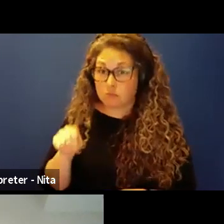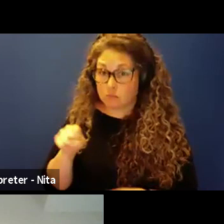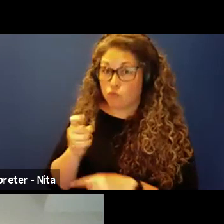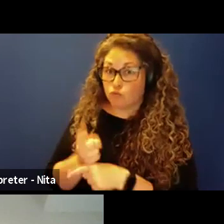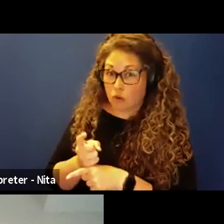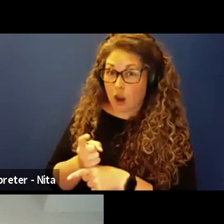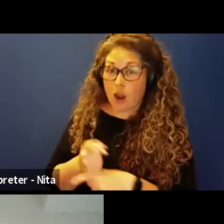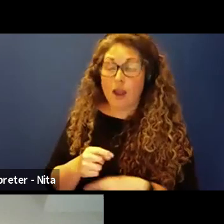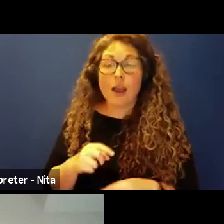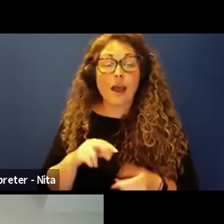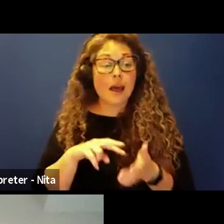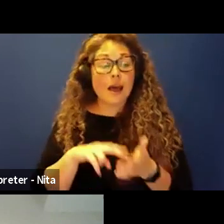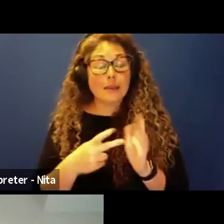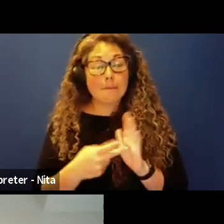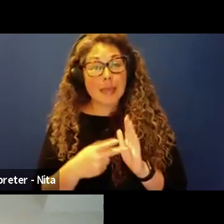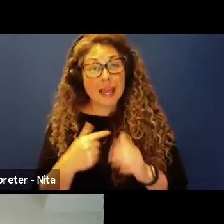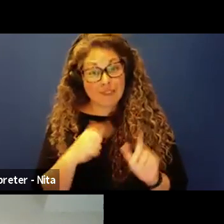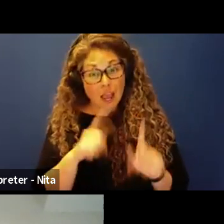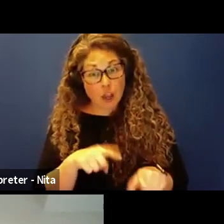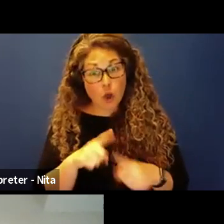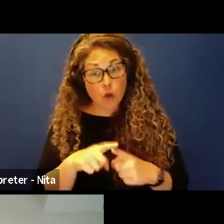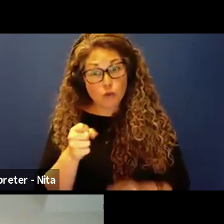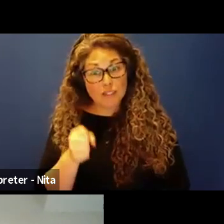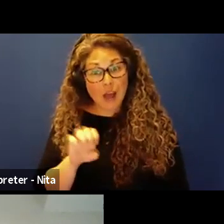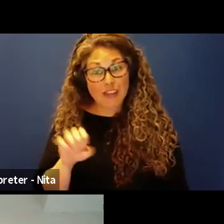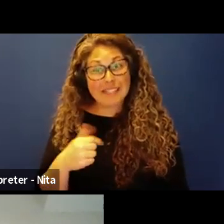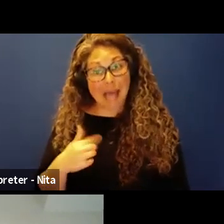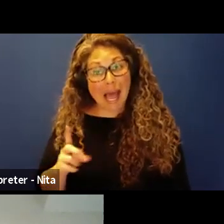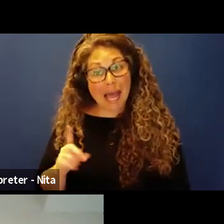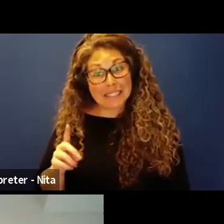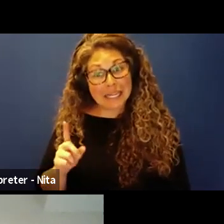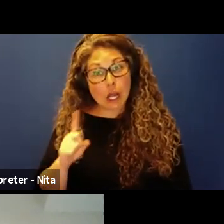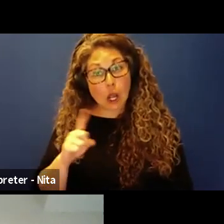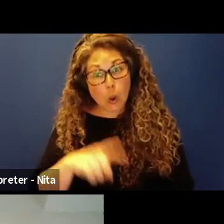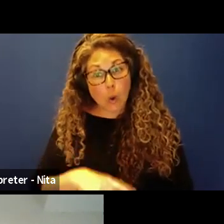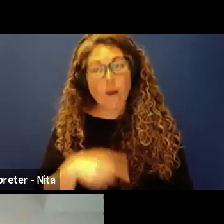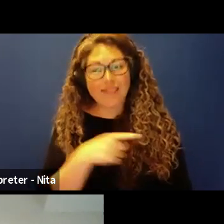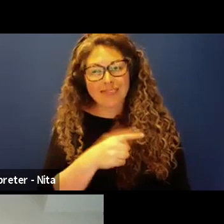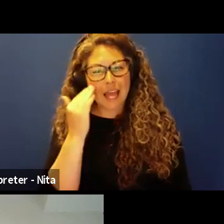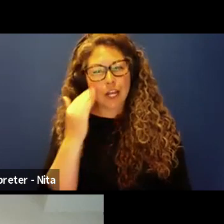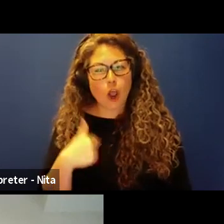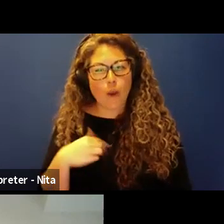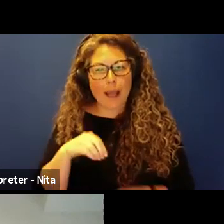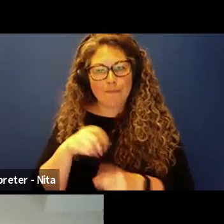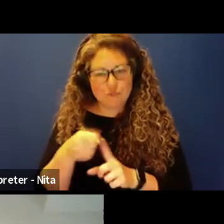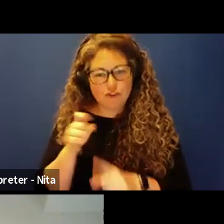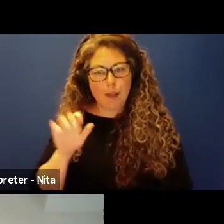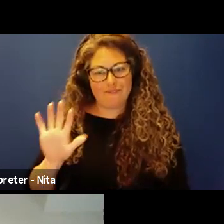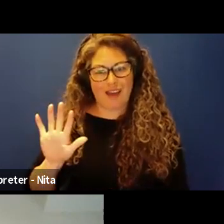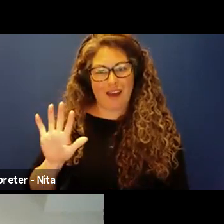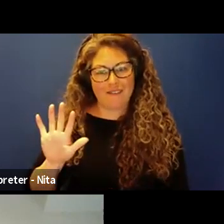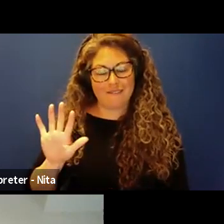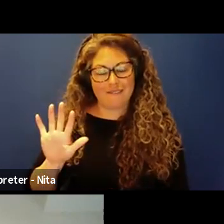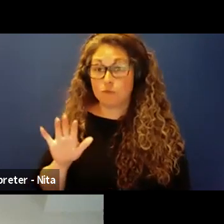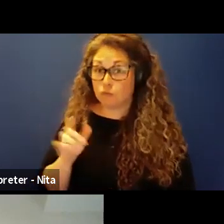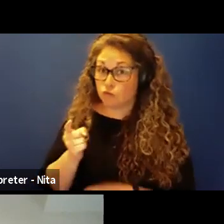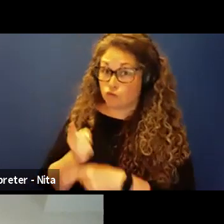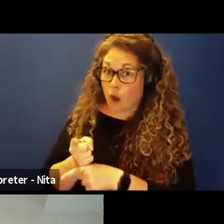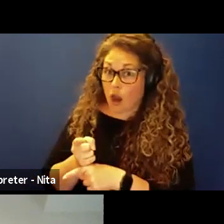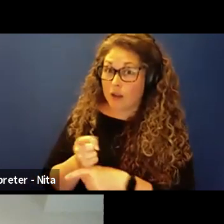So even if I was to go to Southeast like I did, they know that I'm in Ward 5. Right.